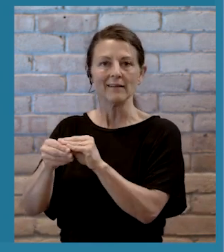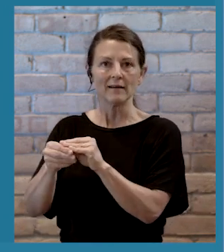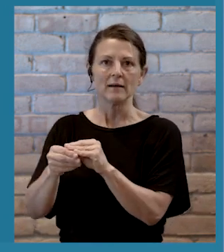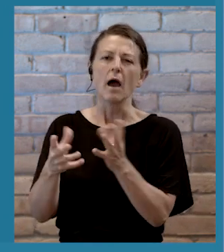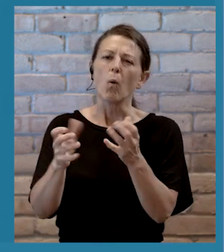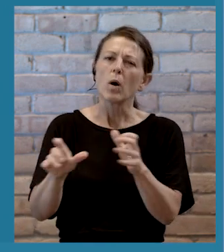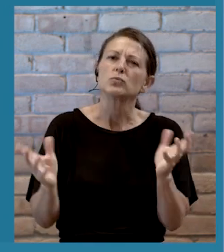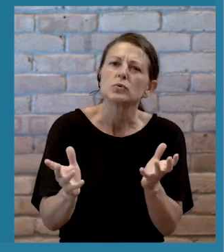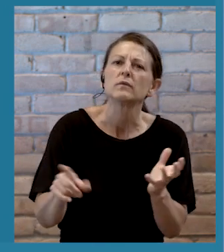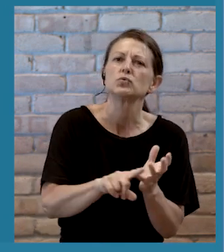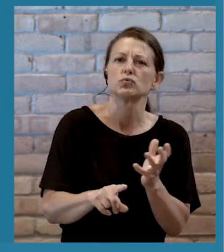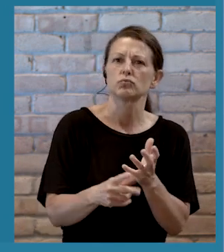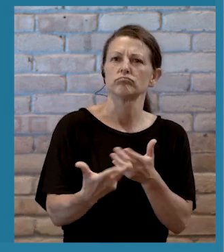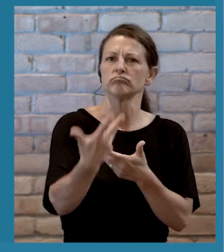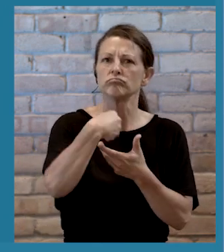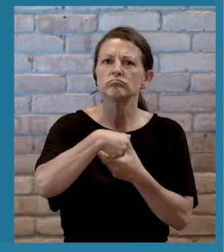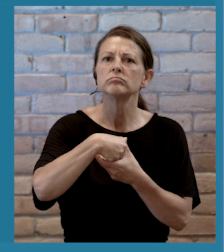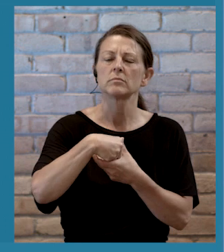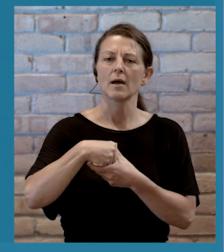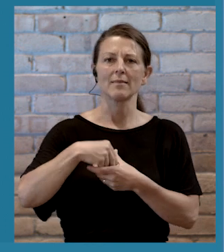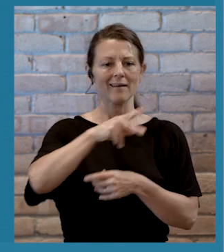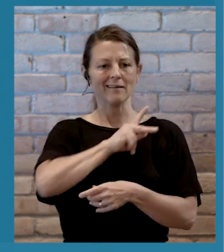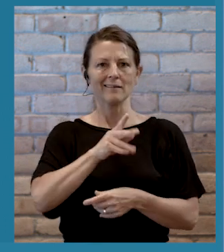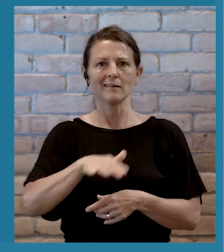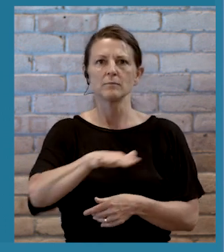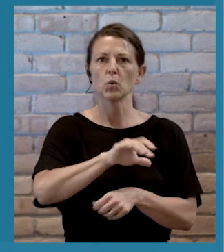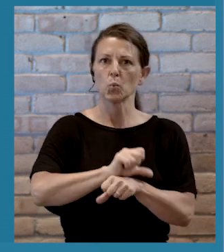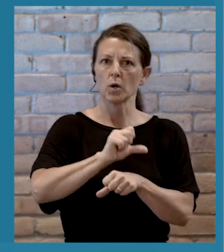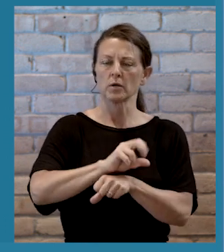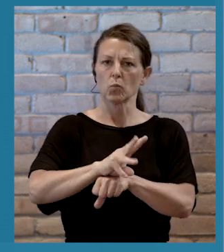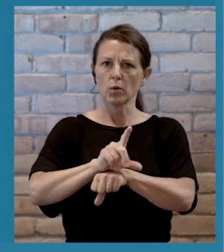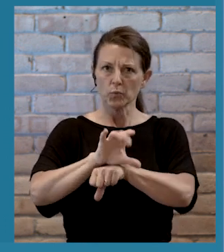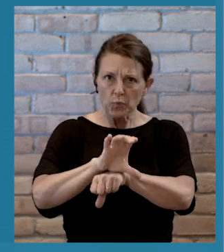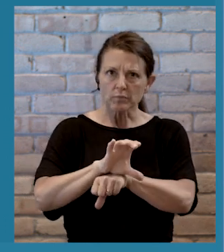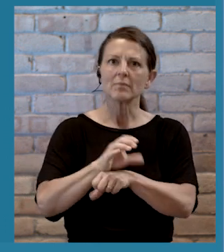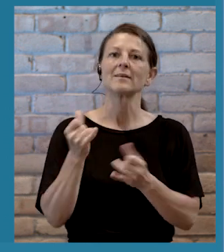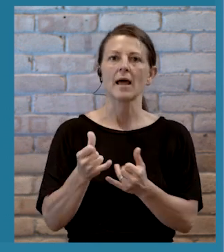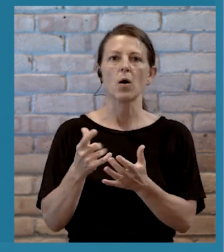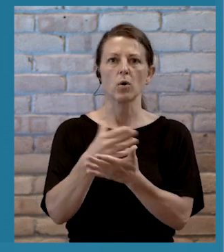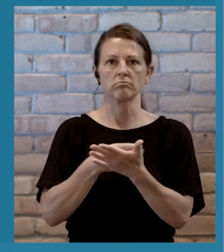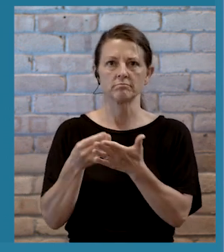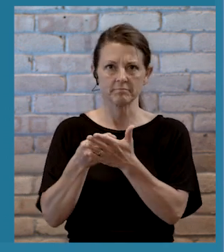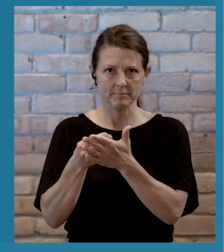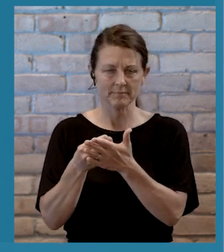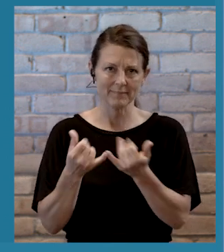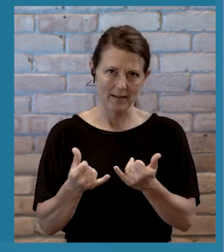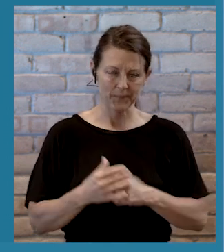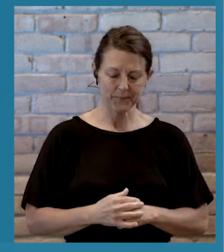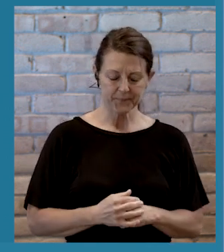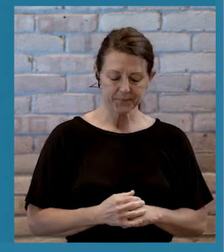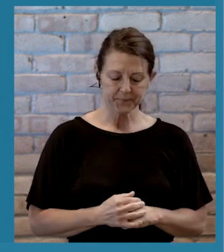the kingdom work of Woodbury Lutheran Church. We'll receive our offerings at this time.